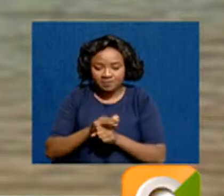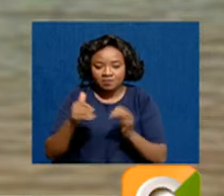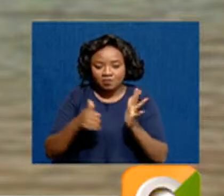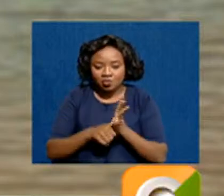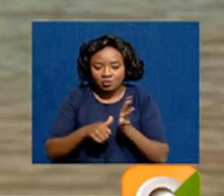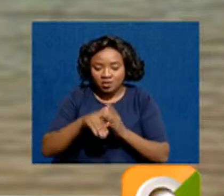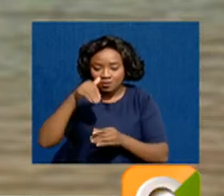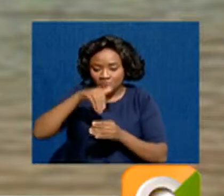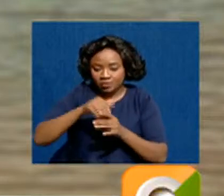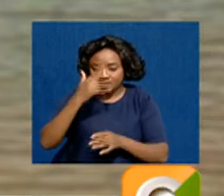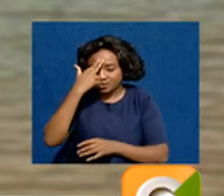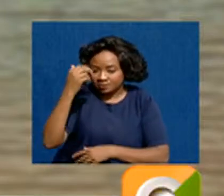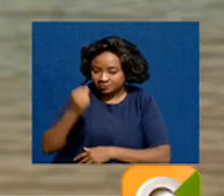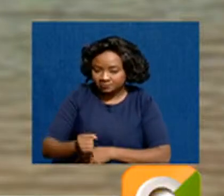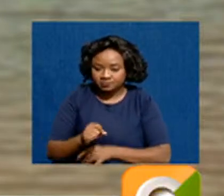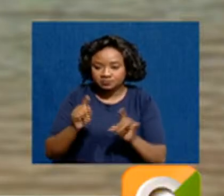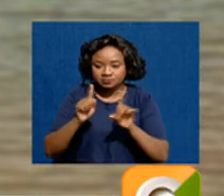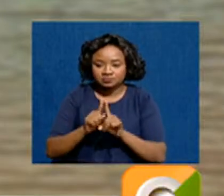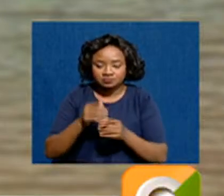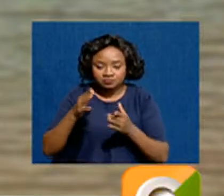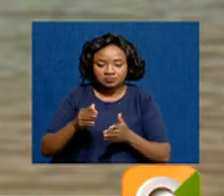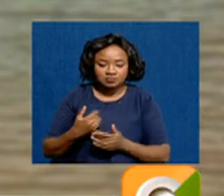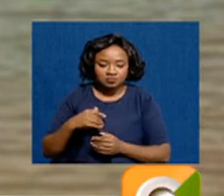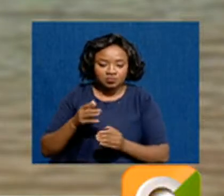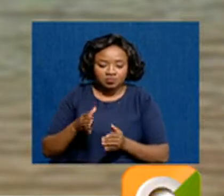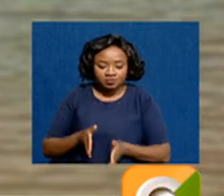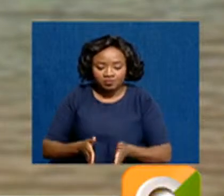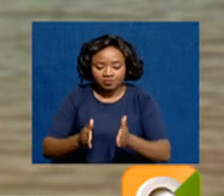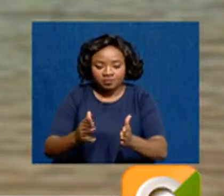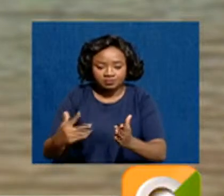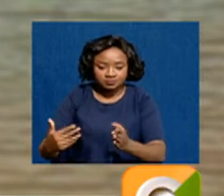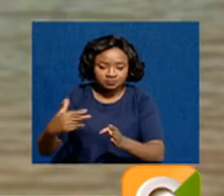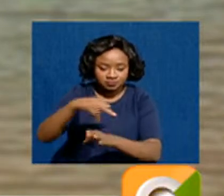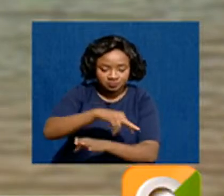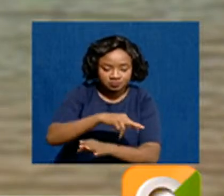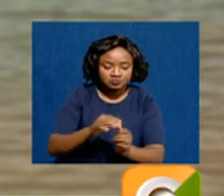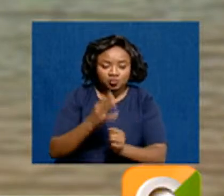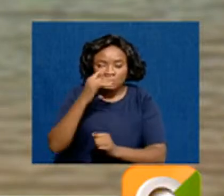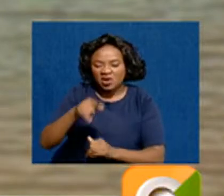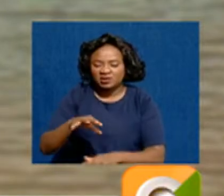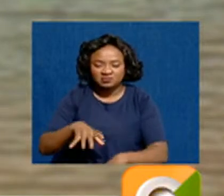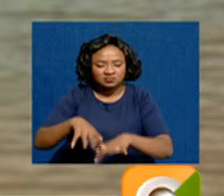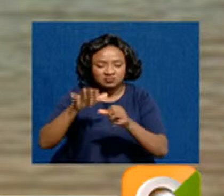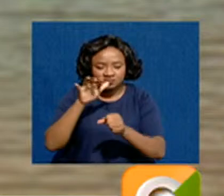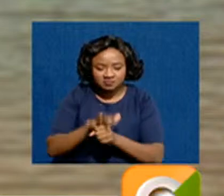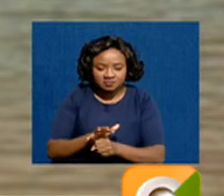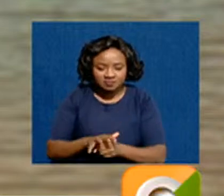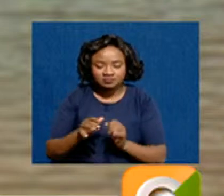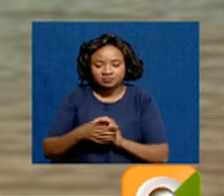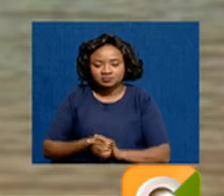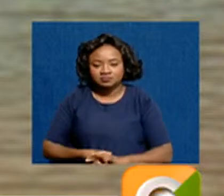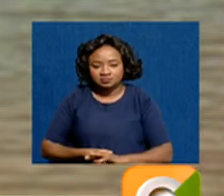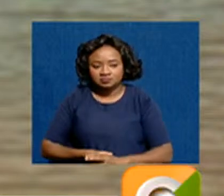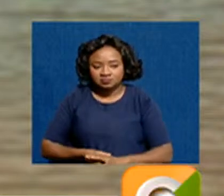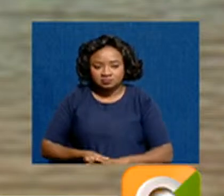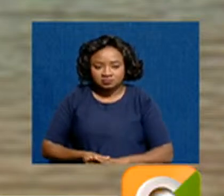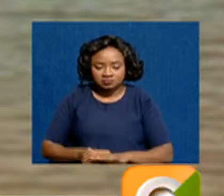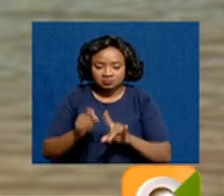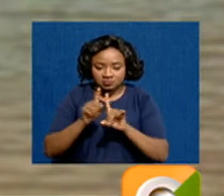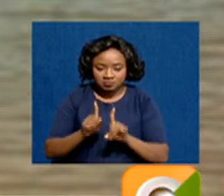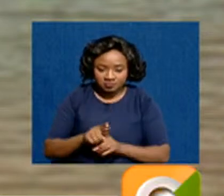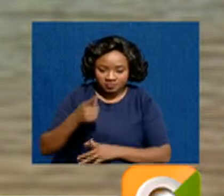particularly even tonight we have closed the road that goes to Magadi because it's prone to flooding and so forth. We have also